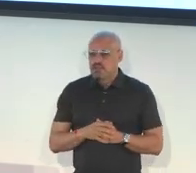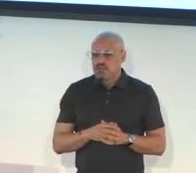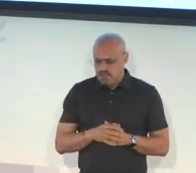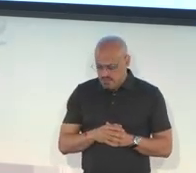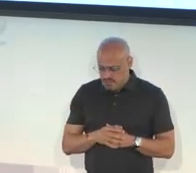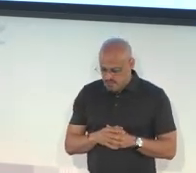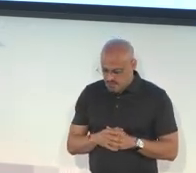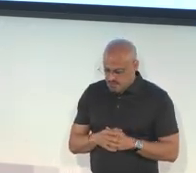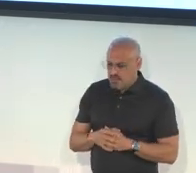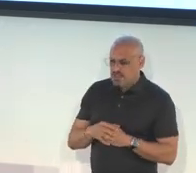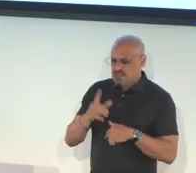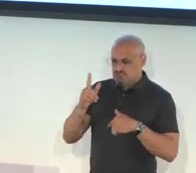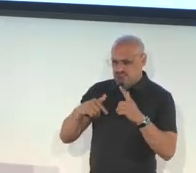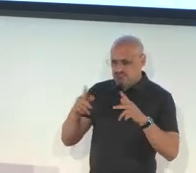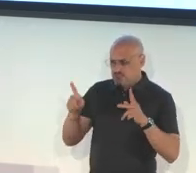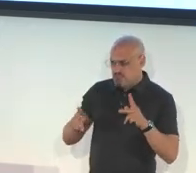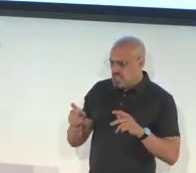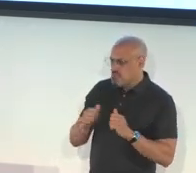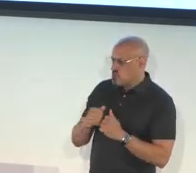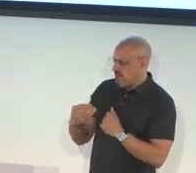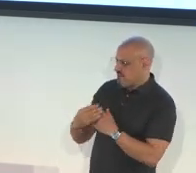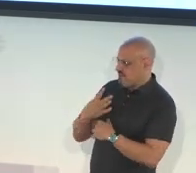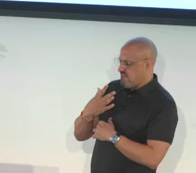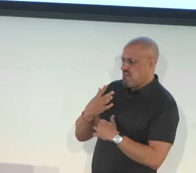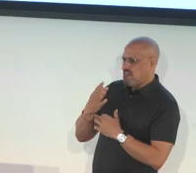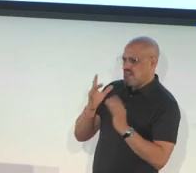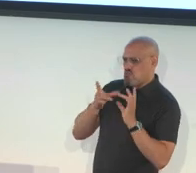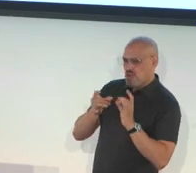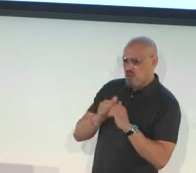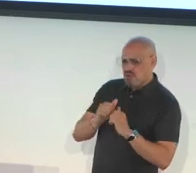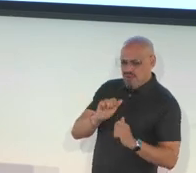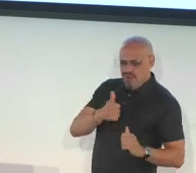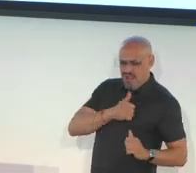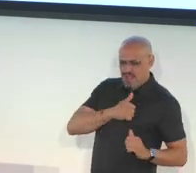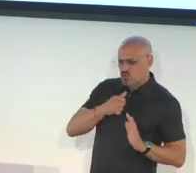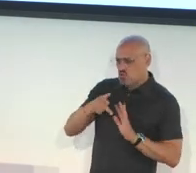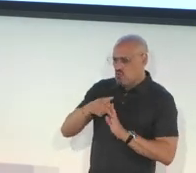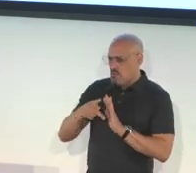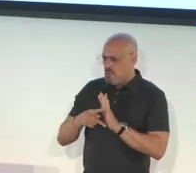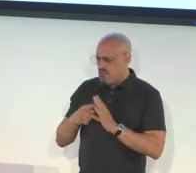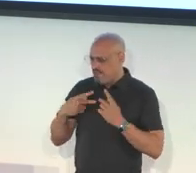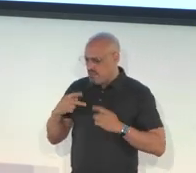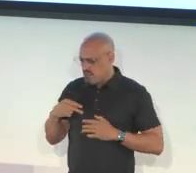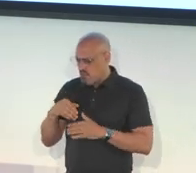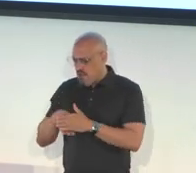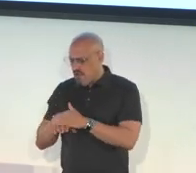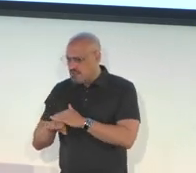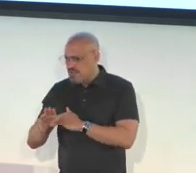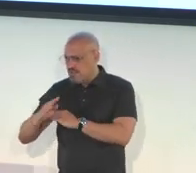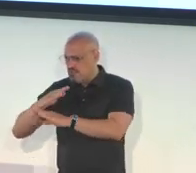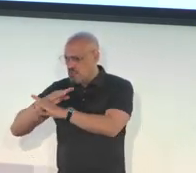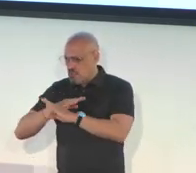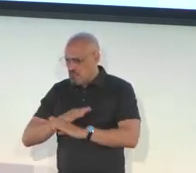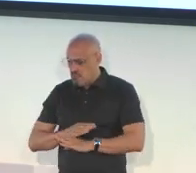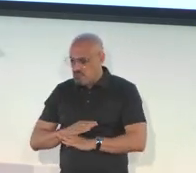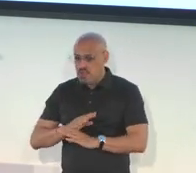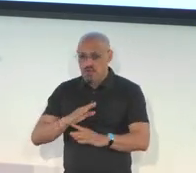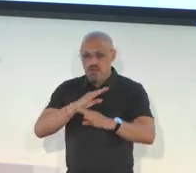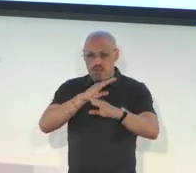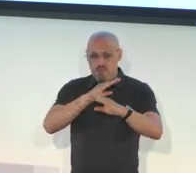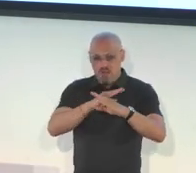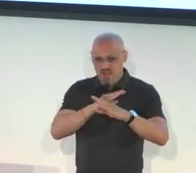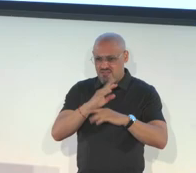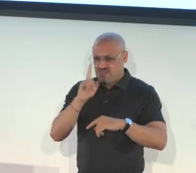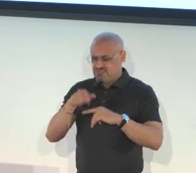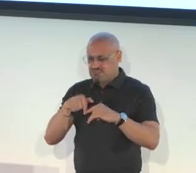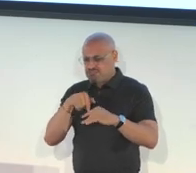Barriers that people could be affected by relate to attitude, policy, physical access, amongst other barriers. So barriers prevent